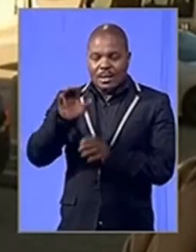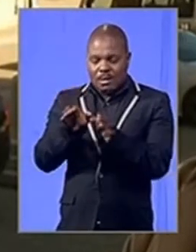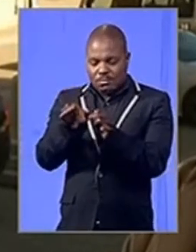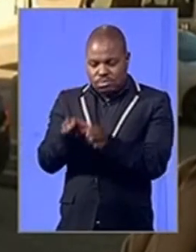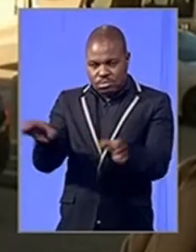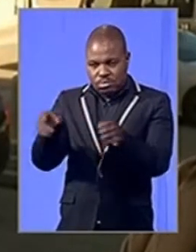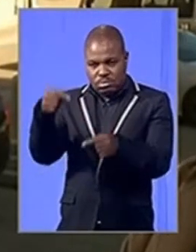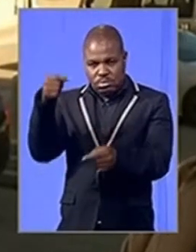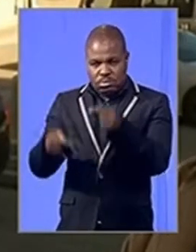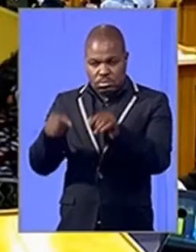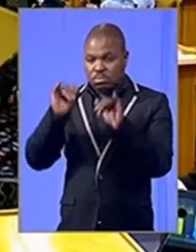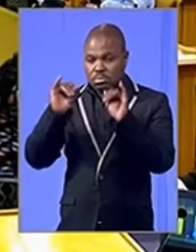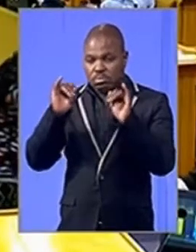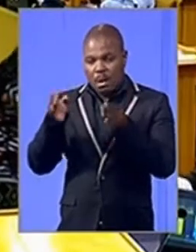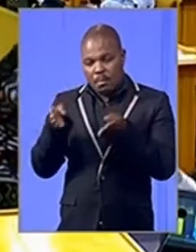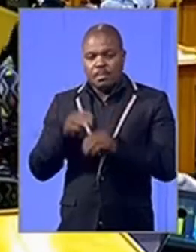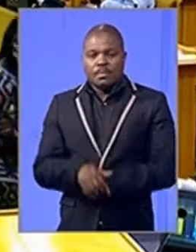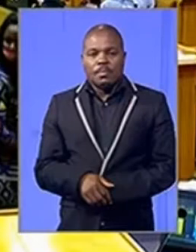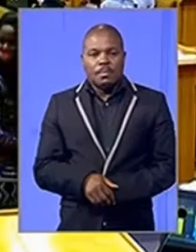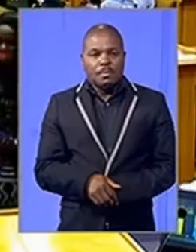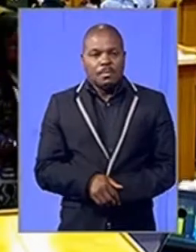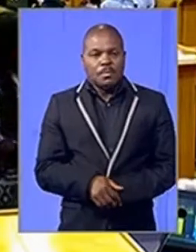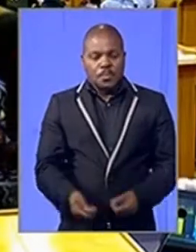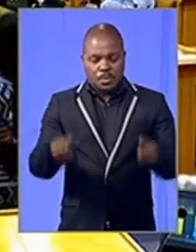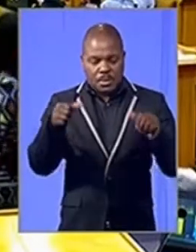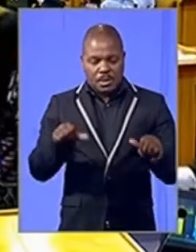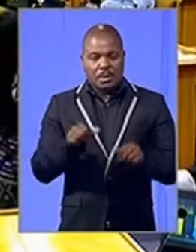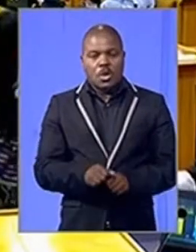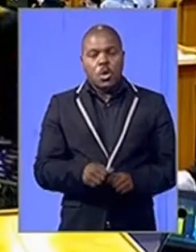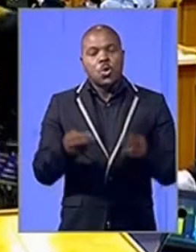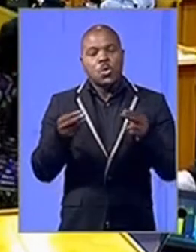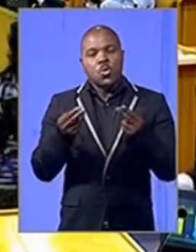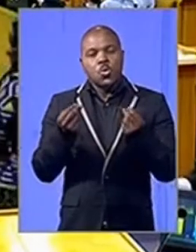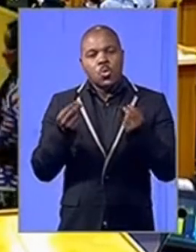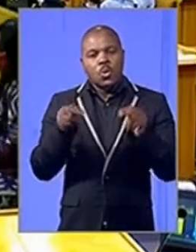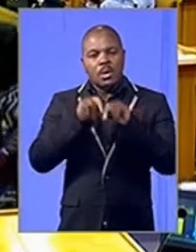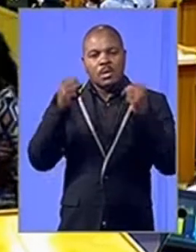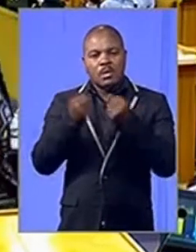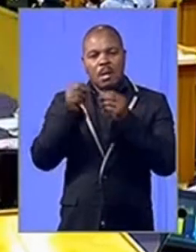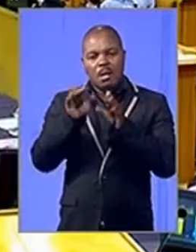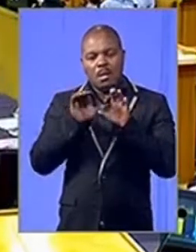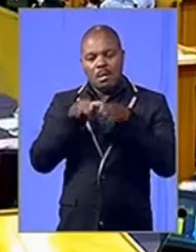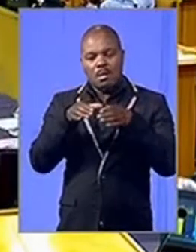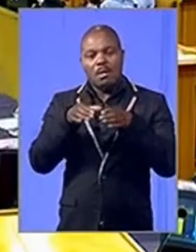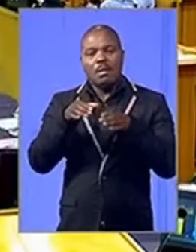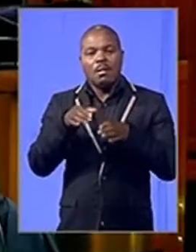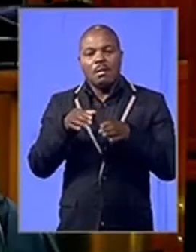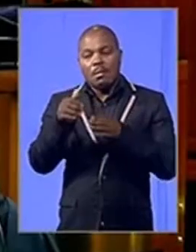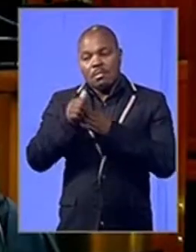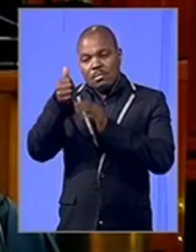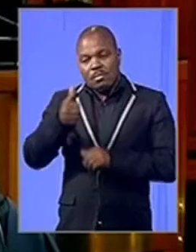ANC is very strong. Ho sa le jwalo e mong wa bathei ba New National Movement ba bontsha ha ba sa kgotsofalla ho